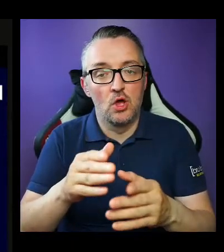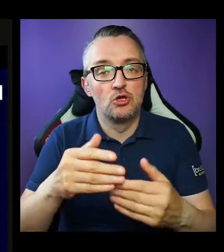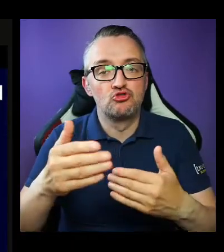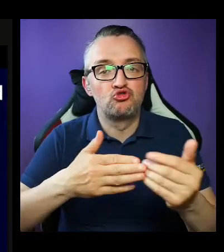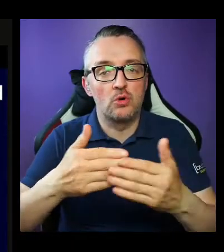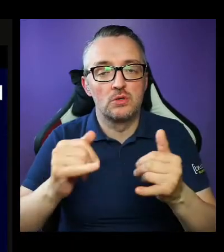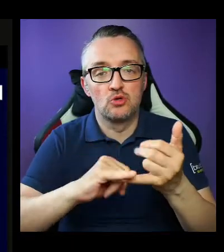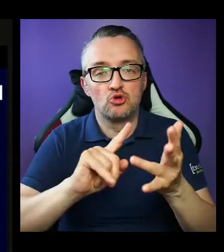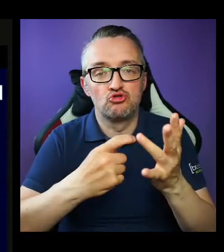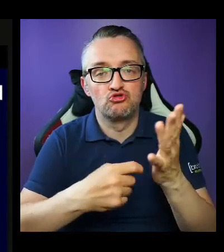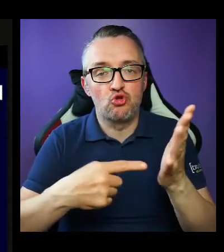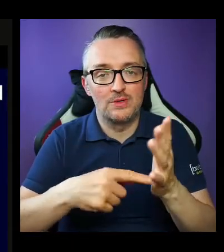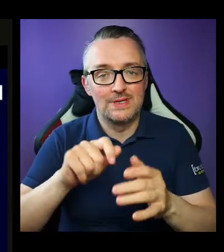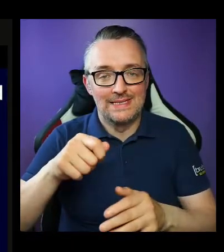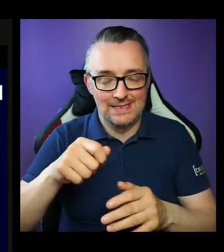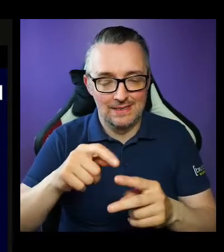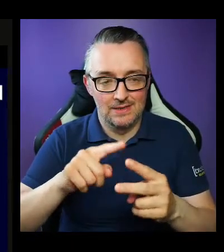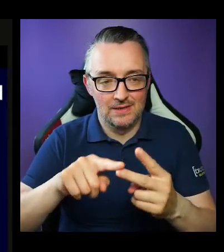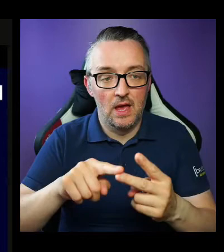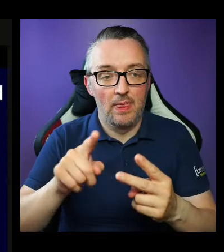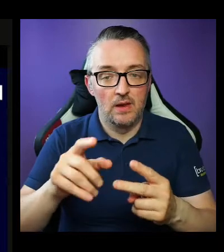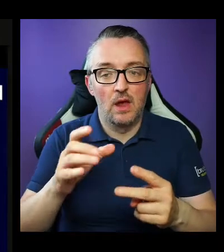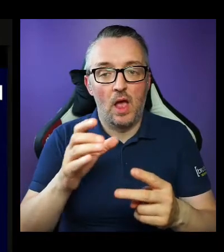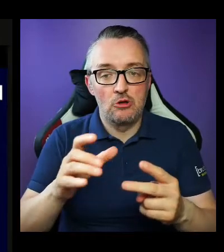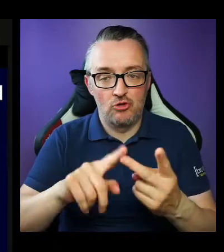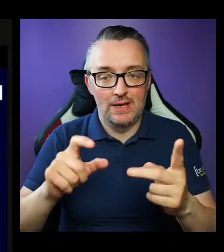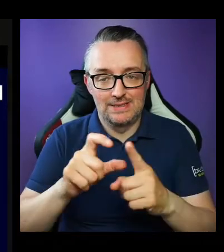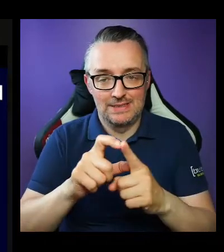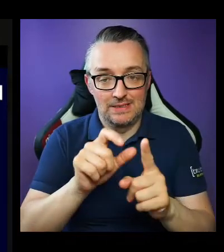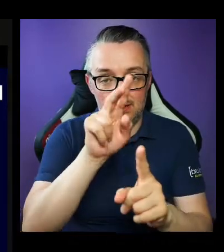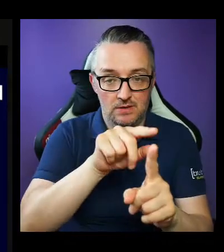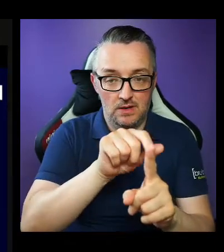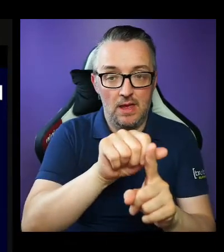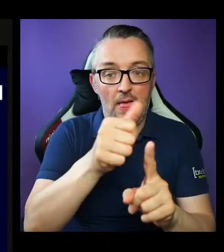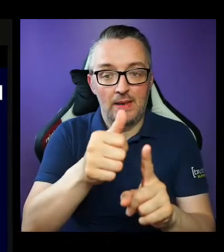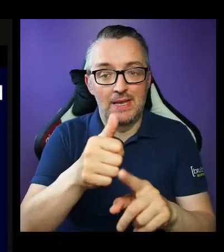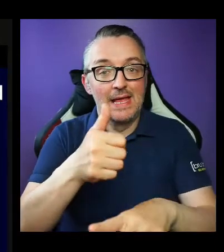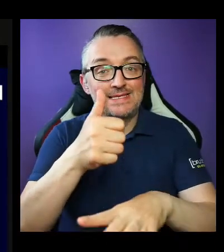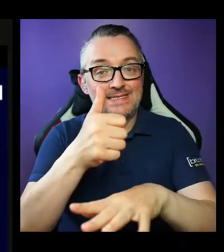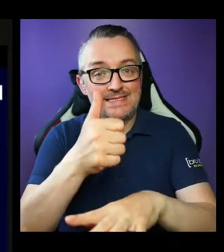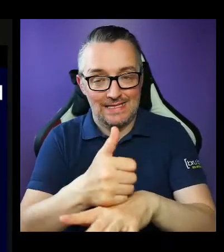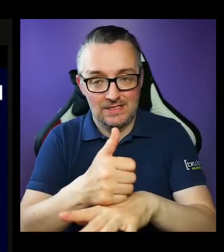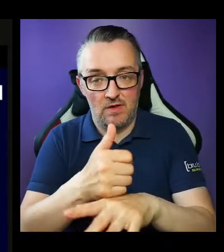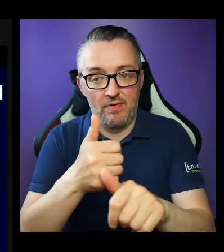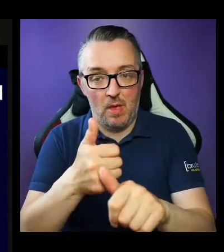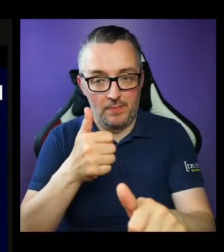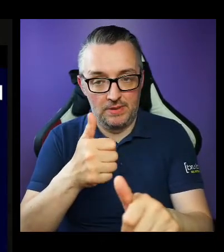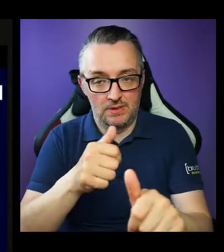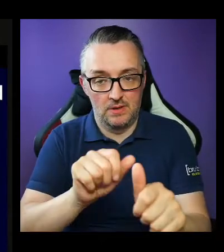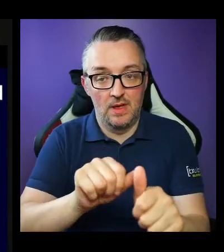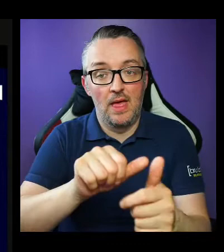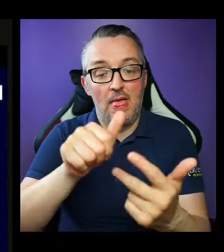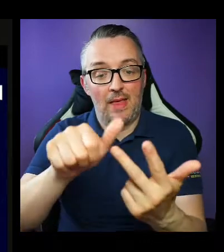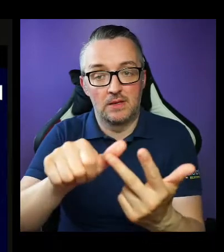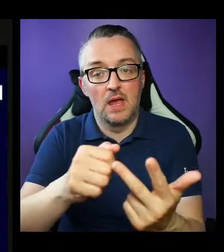key, I started with the country ID, followed by the status of the company,